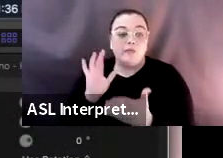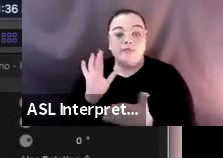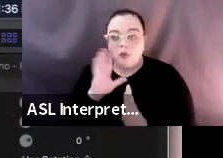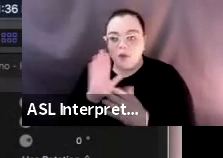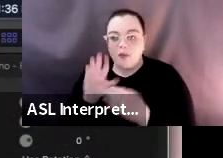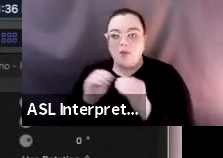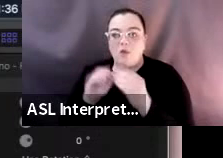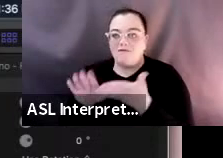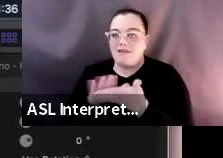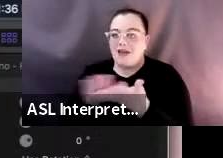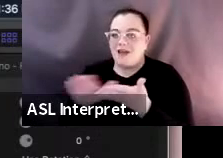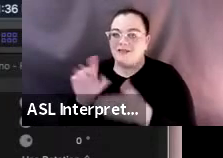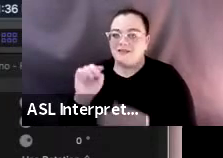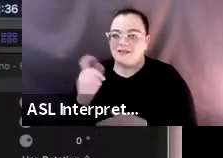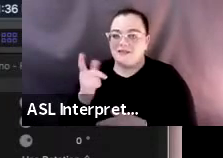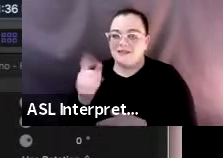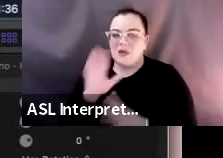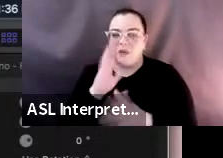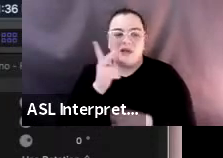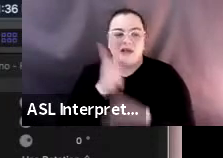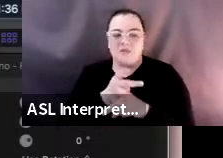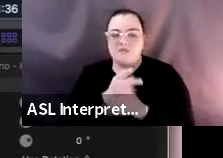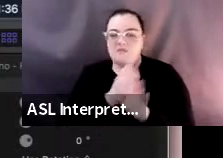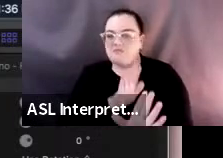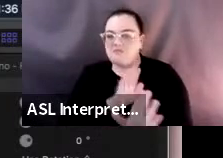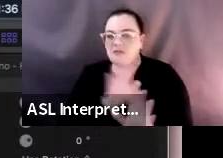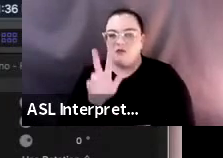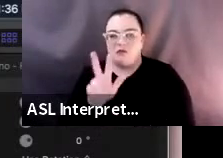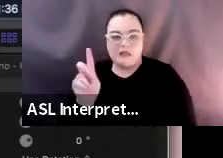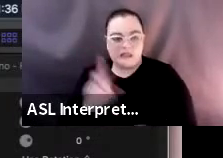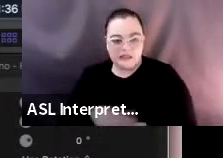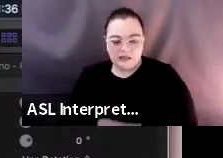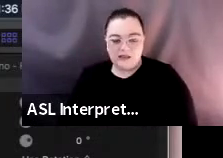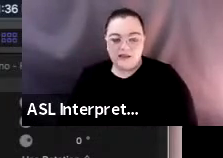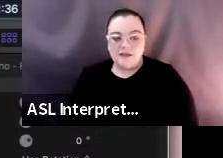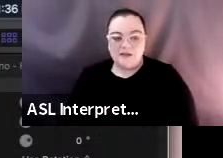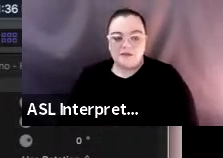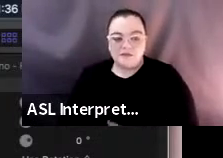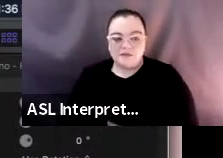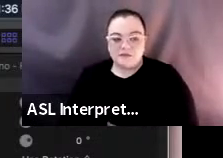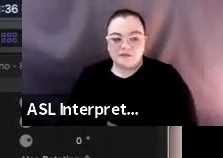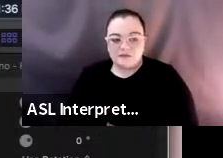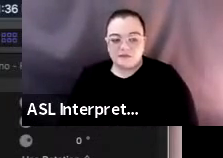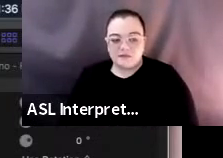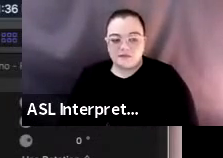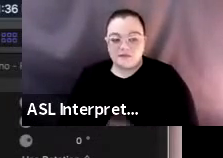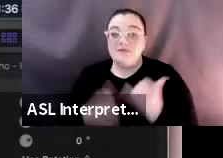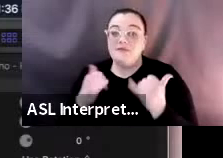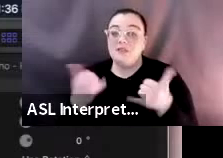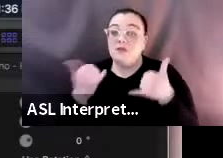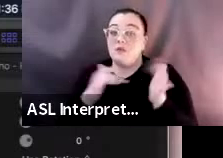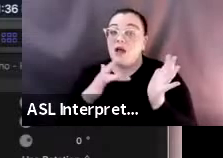flat sort of text. But let's go with the 3D for right now. And then let's play it back.